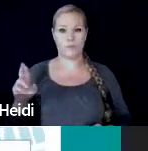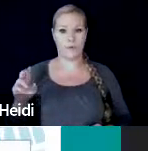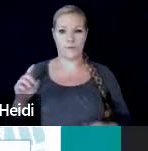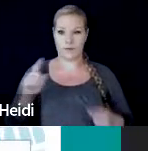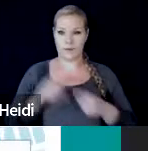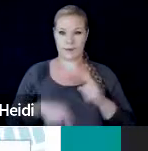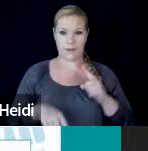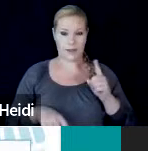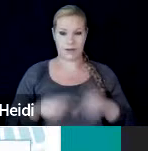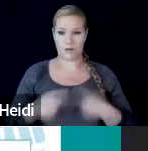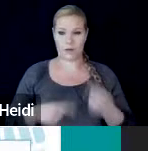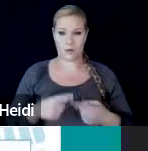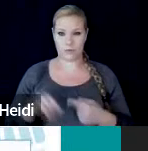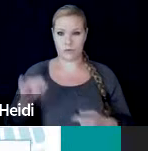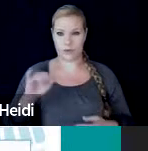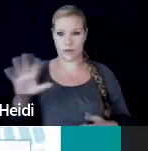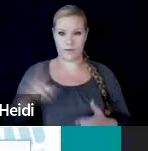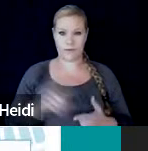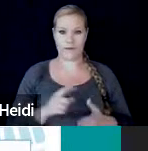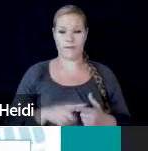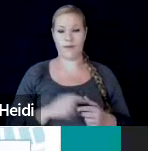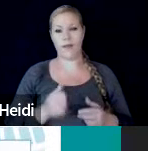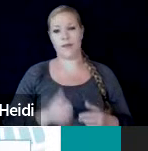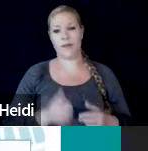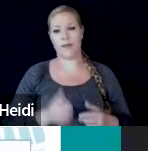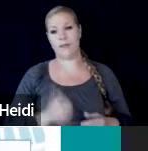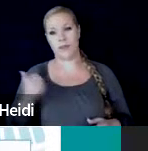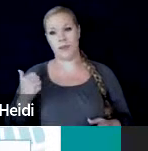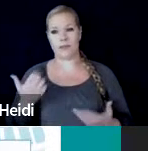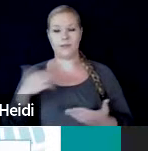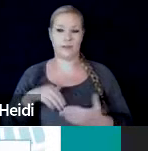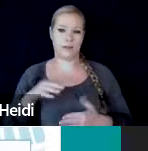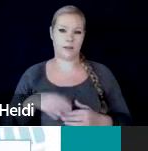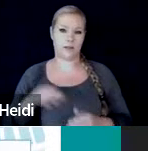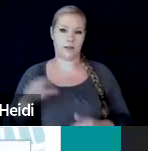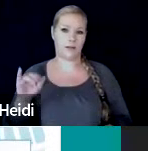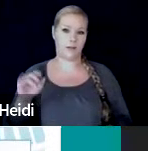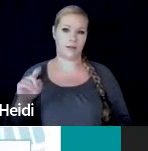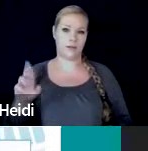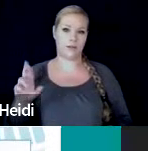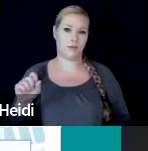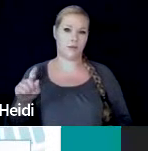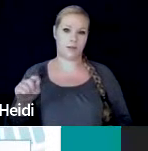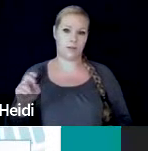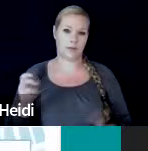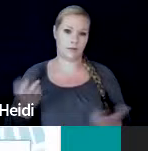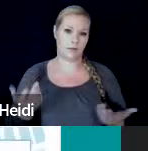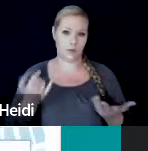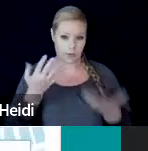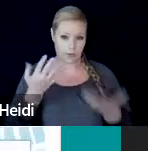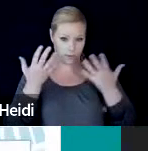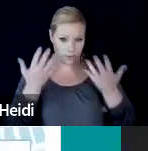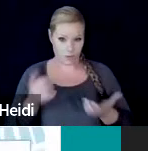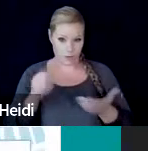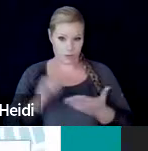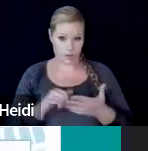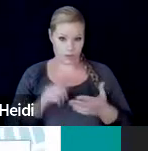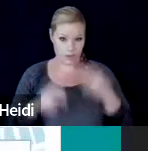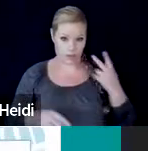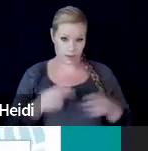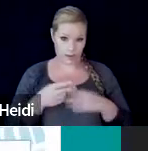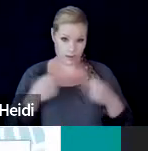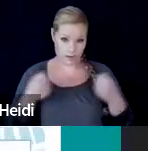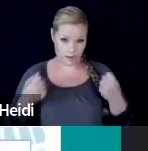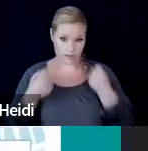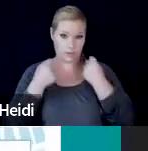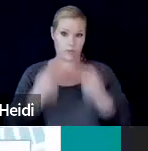onto I-5 and then exit again at Interstate. So if one were to make that type of movement,